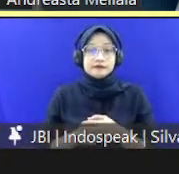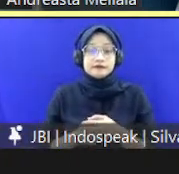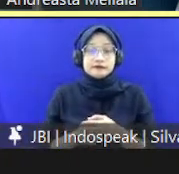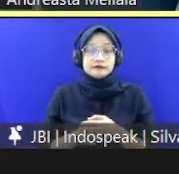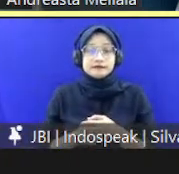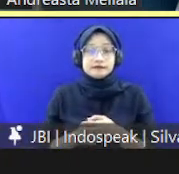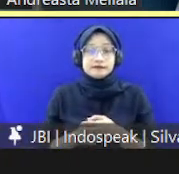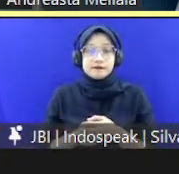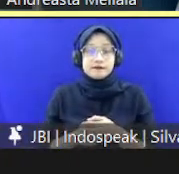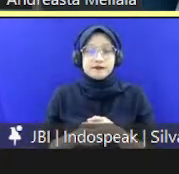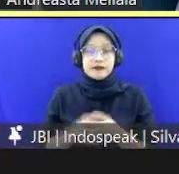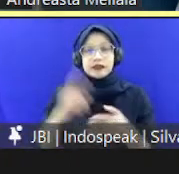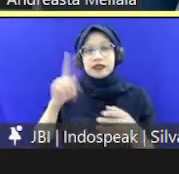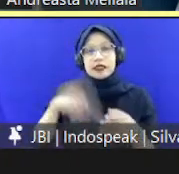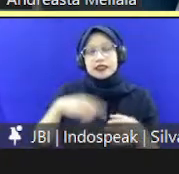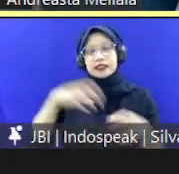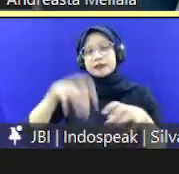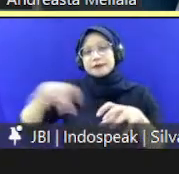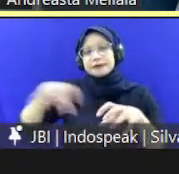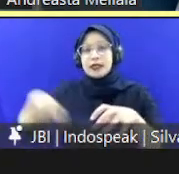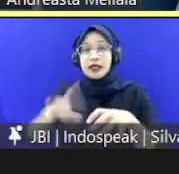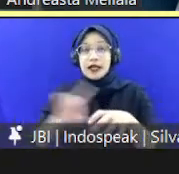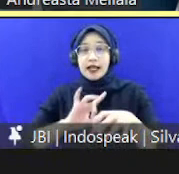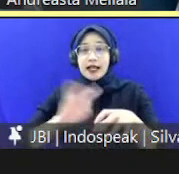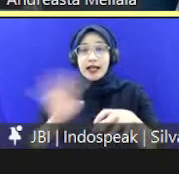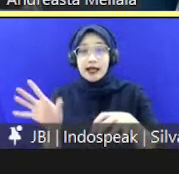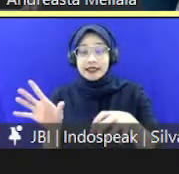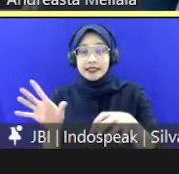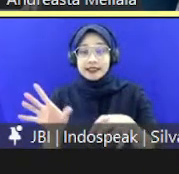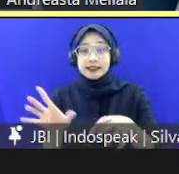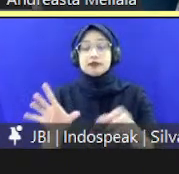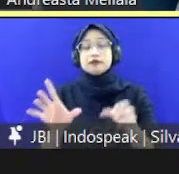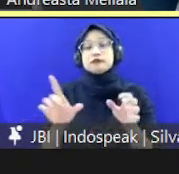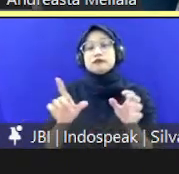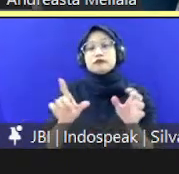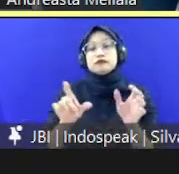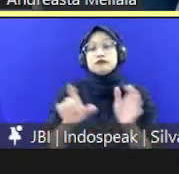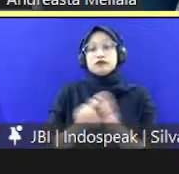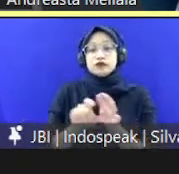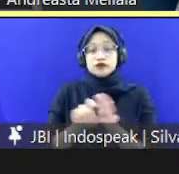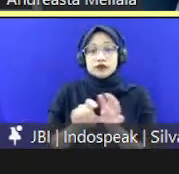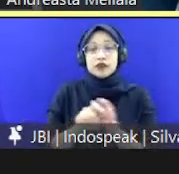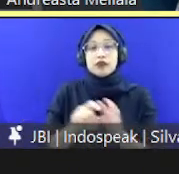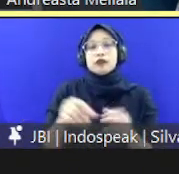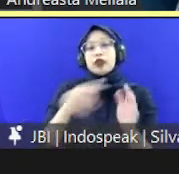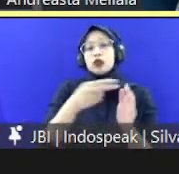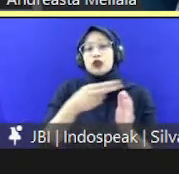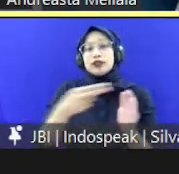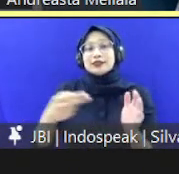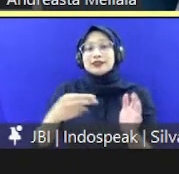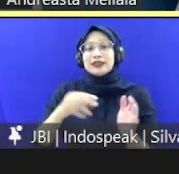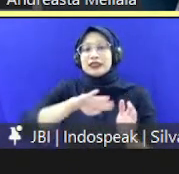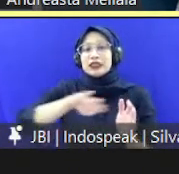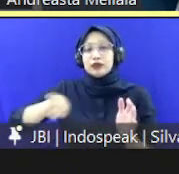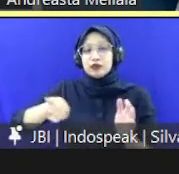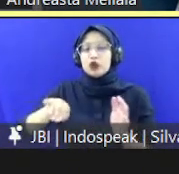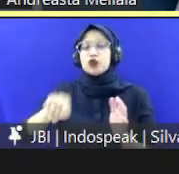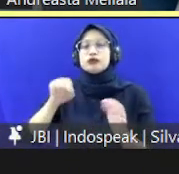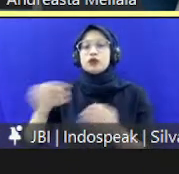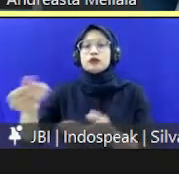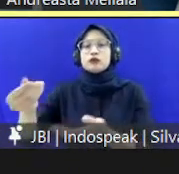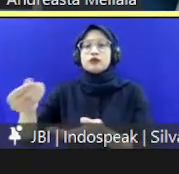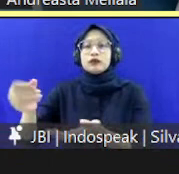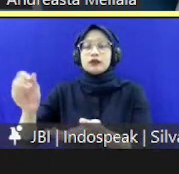from other region here in the eastern part of Indonesia is still low. And then if